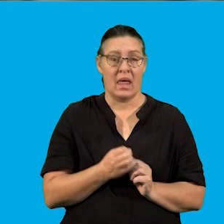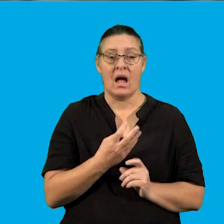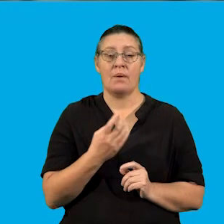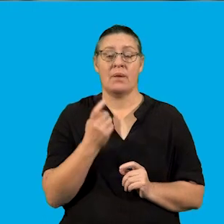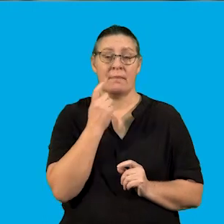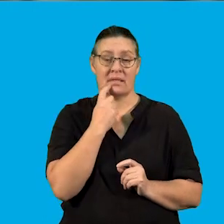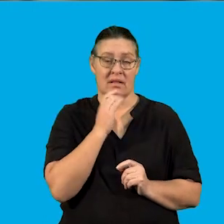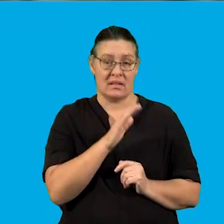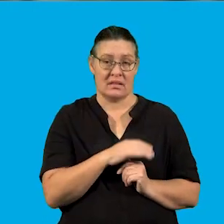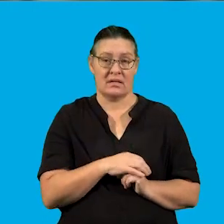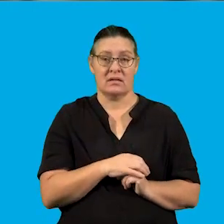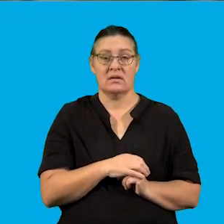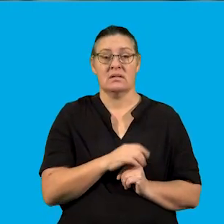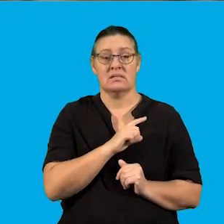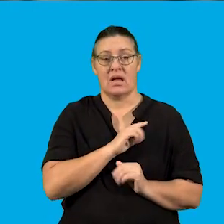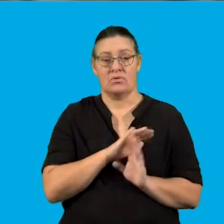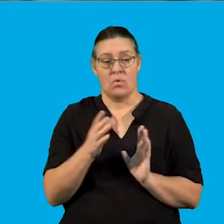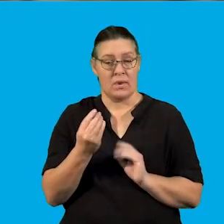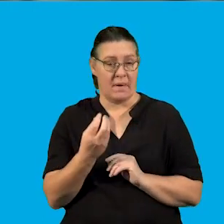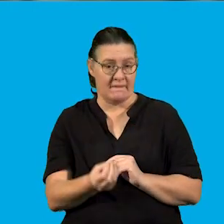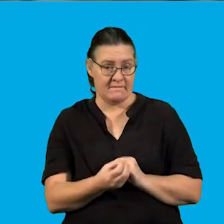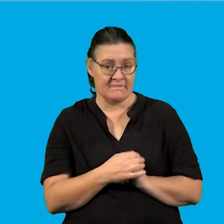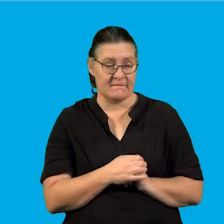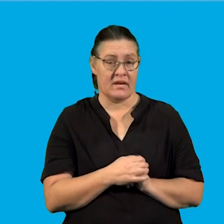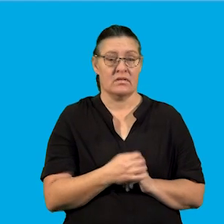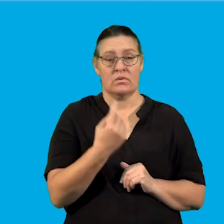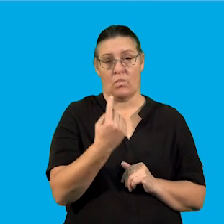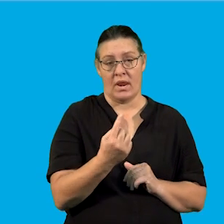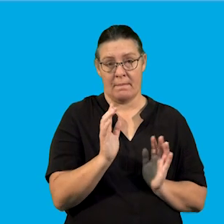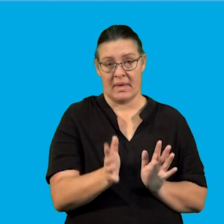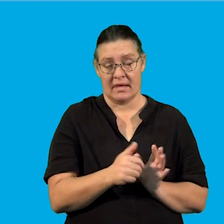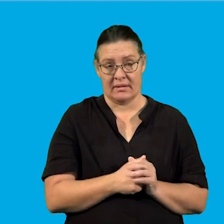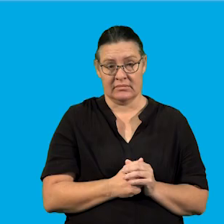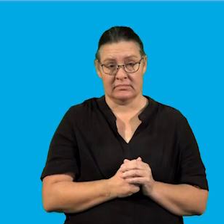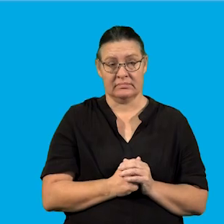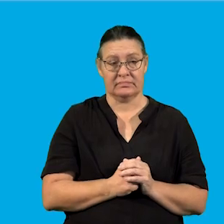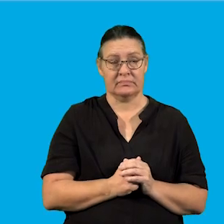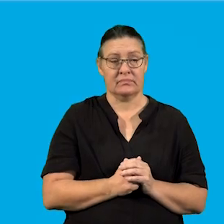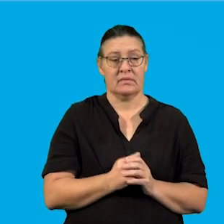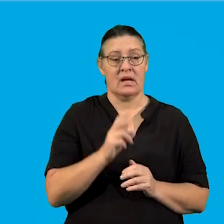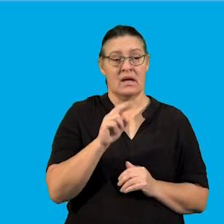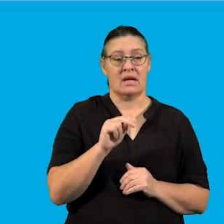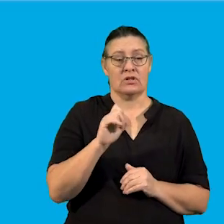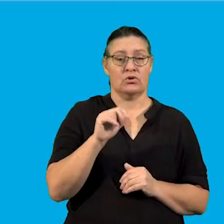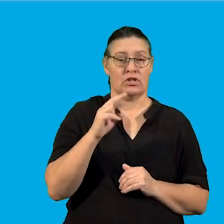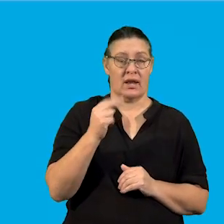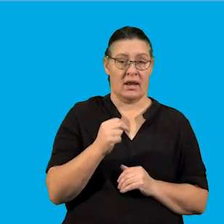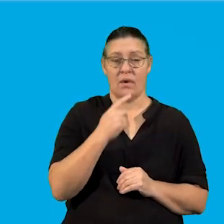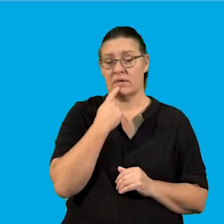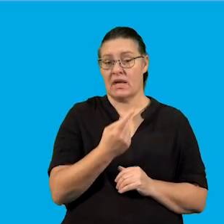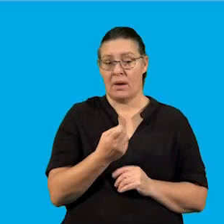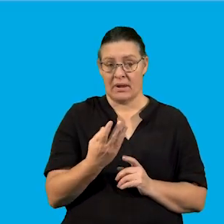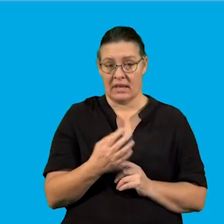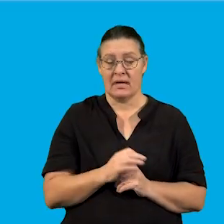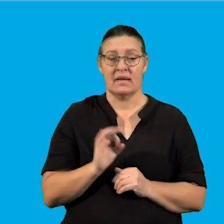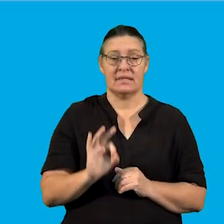So how many metal atoms? We said because there's no number here, it is only just the 1. Nitrogen, we've calculated, we